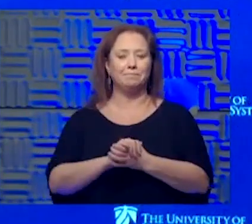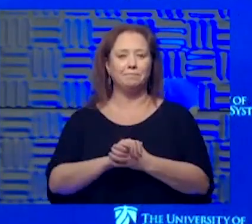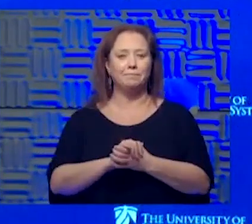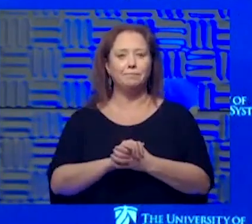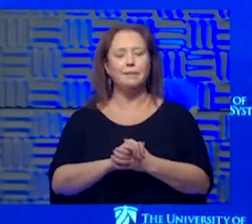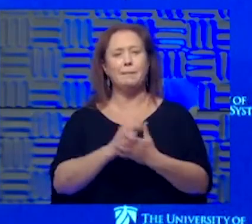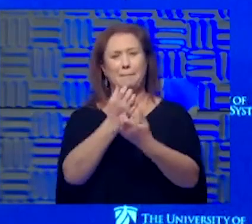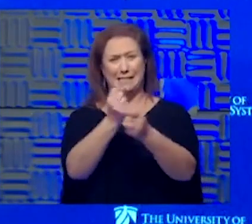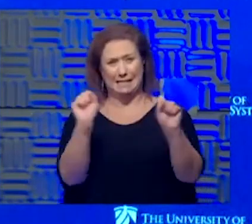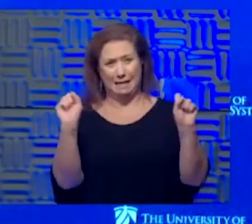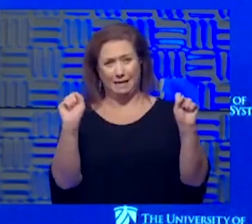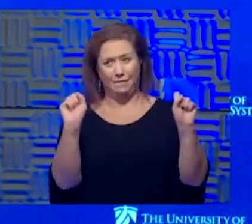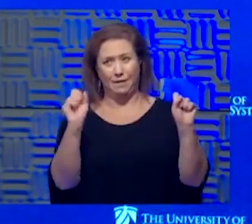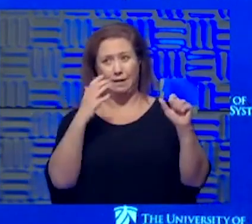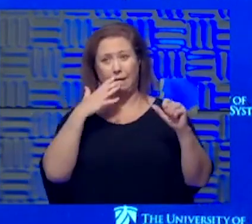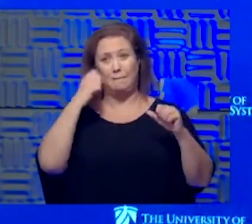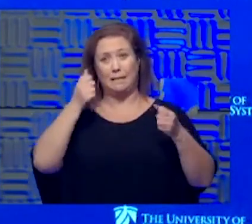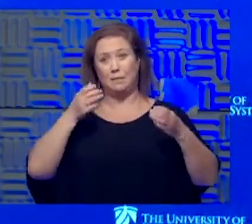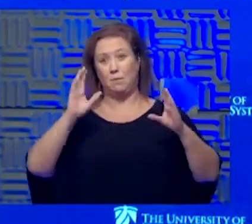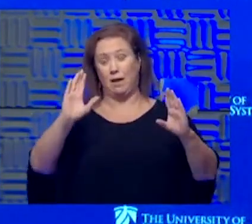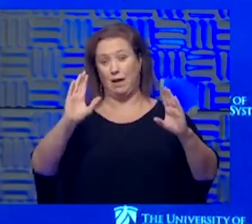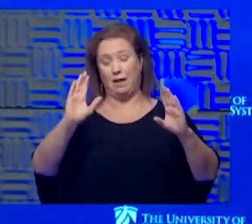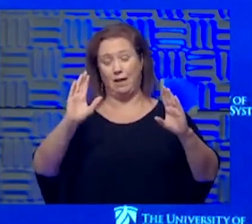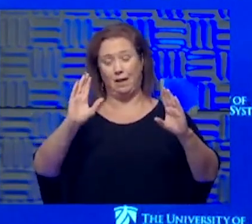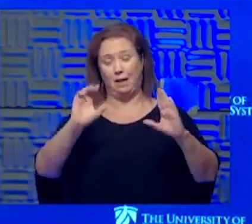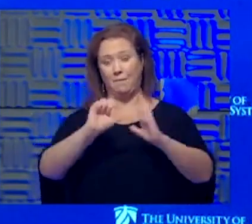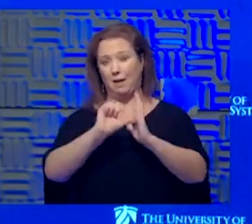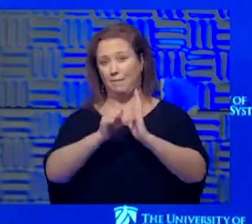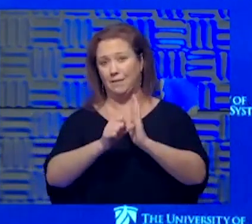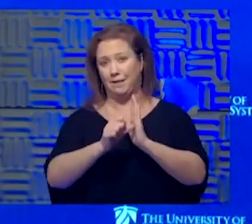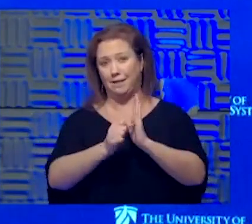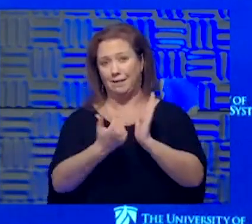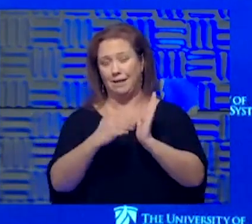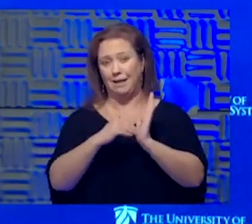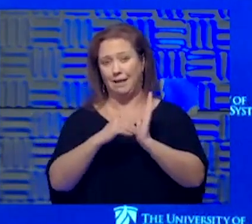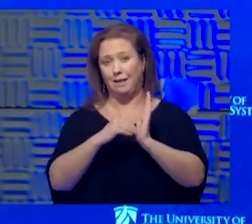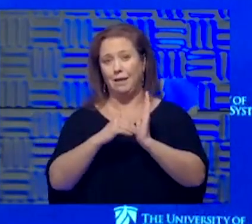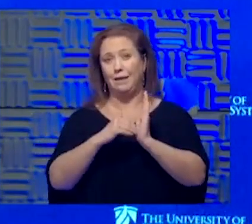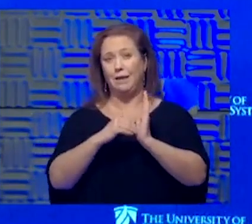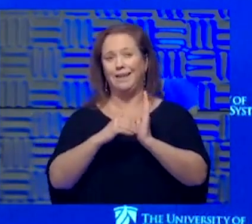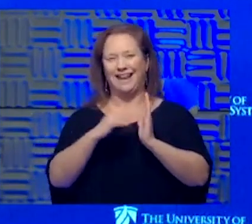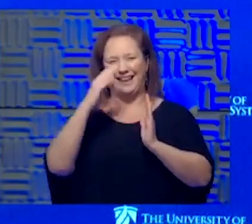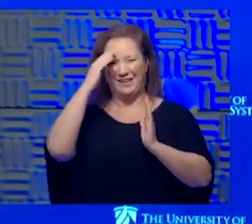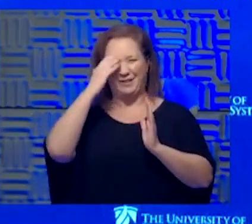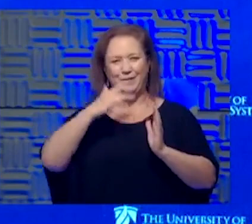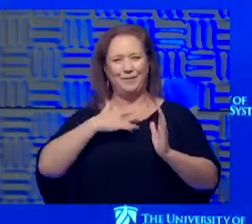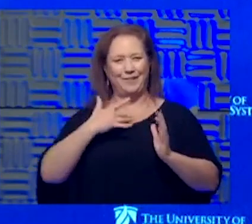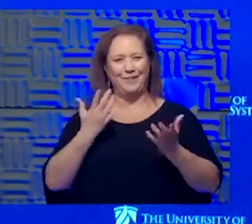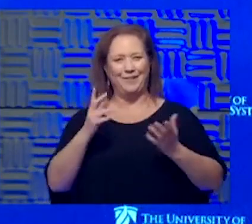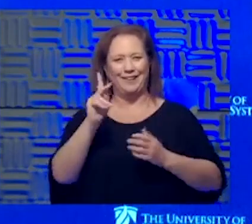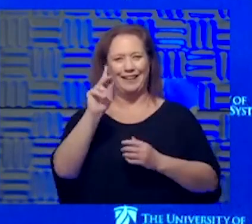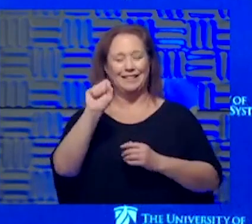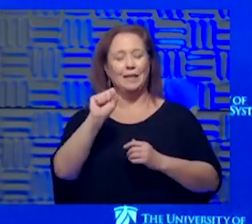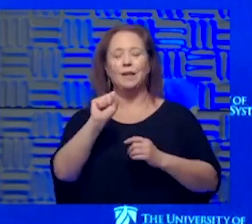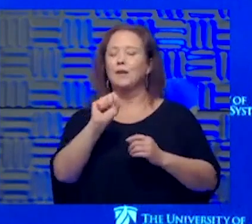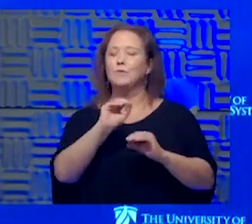please stay safe. Remember, the best way to do that is what we say every day that makes you feel like you're right here in Kansas.